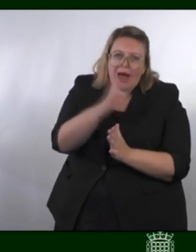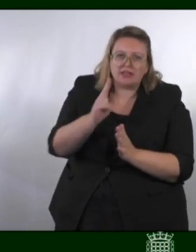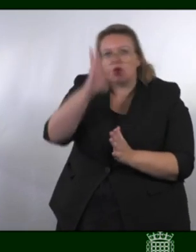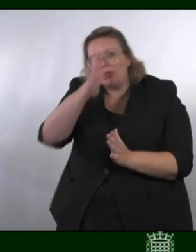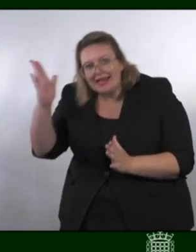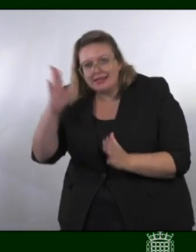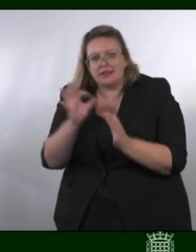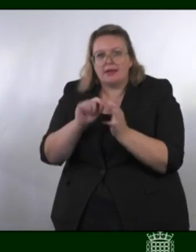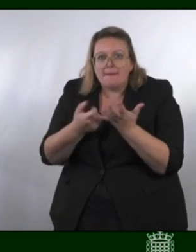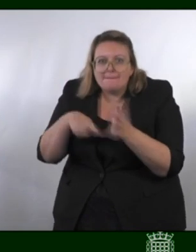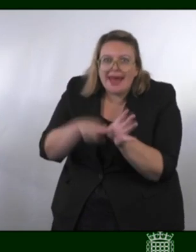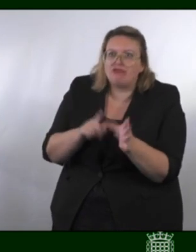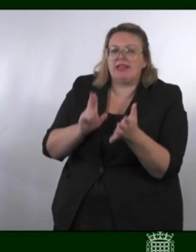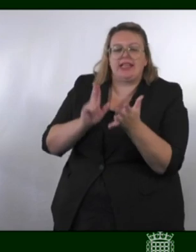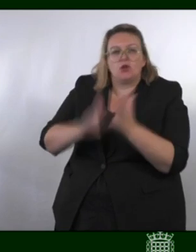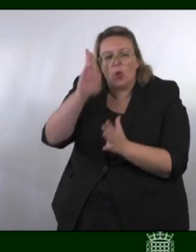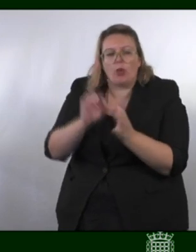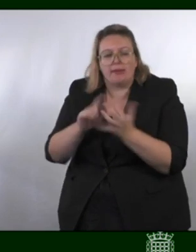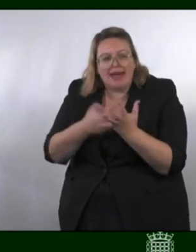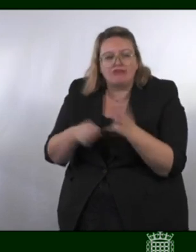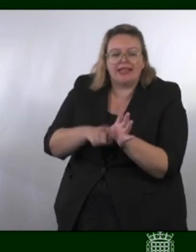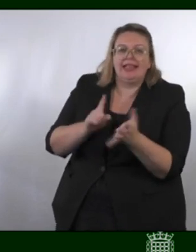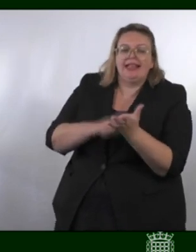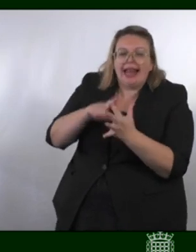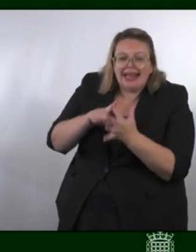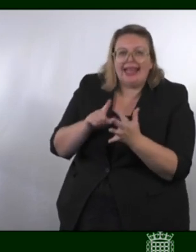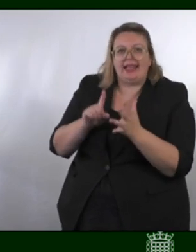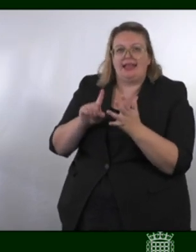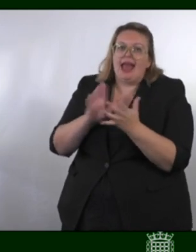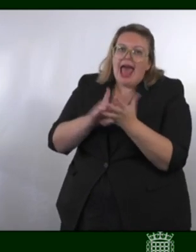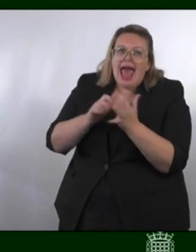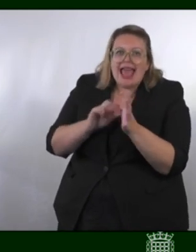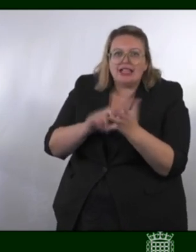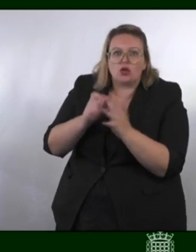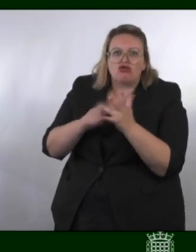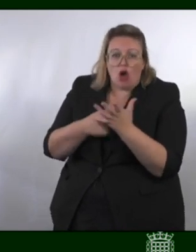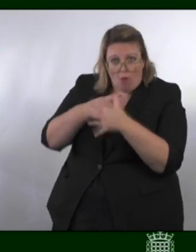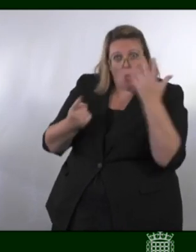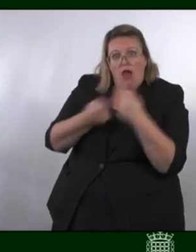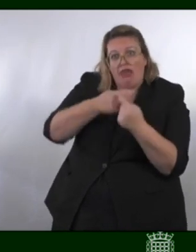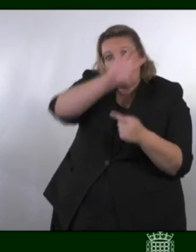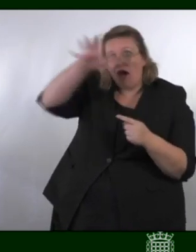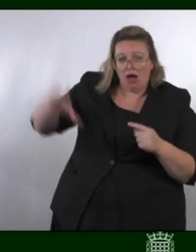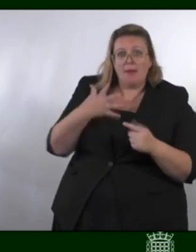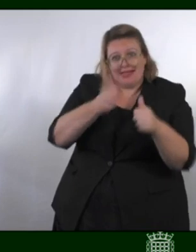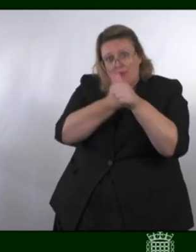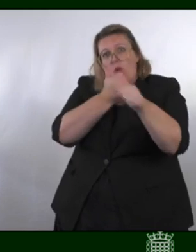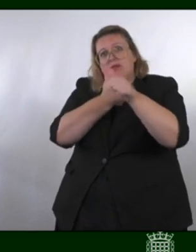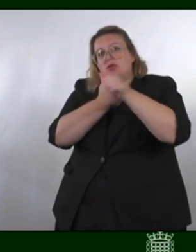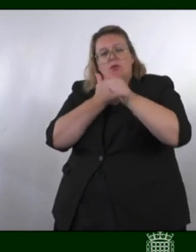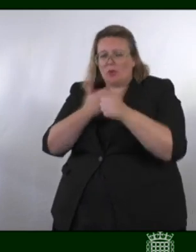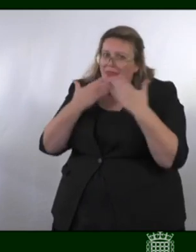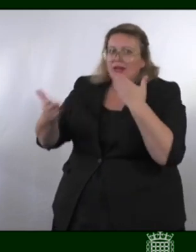Bury South, Bury North, Cheadle, Lee, Orchardsham and Sale West, and Hazel Grove for the support that they have given in this matter,